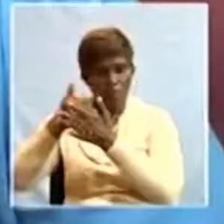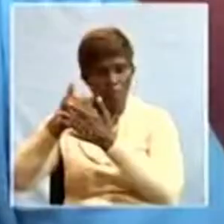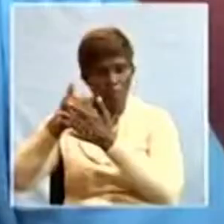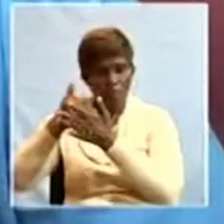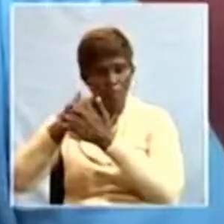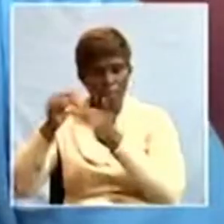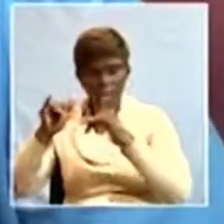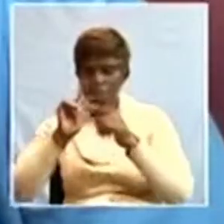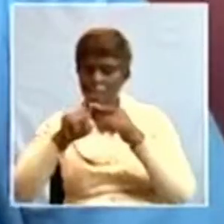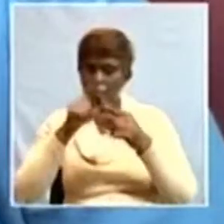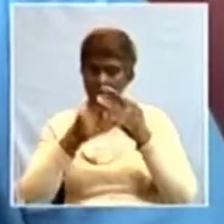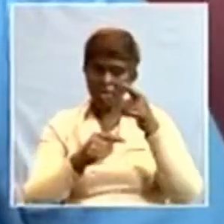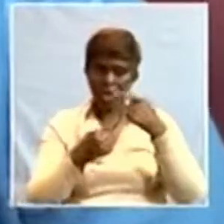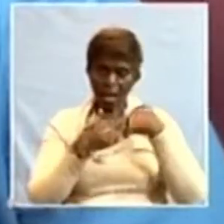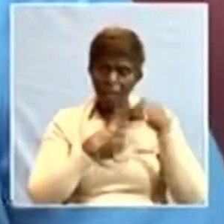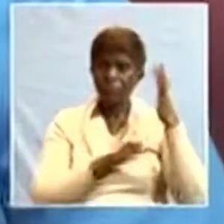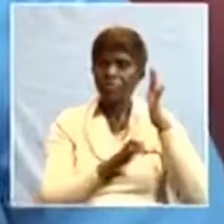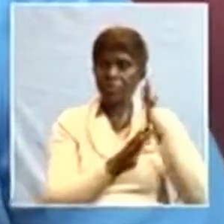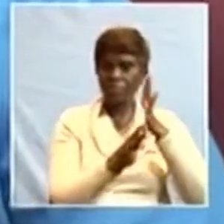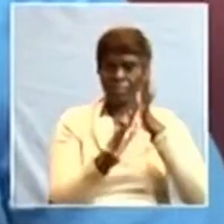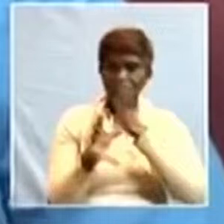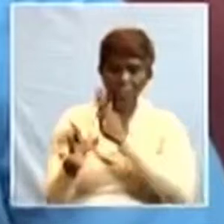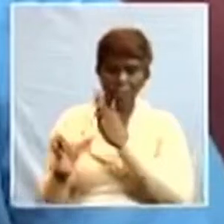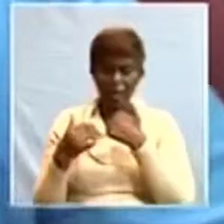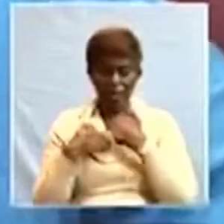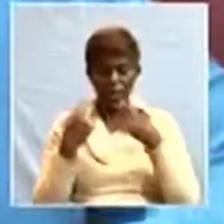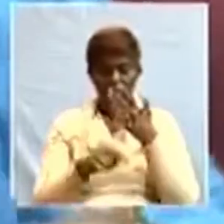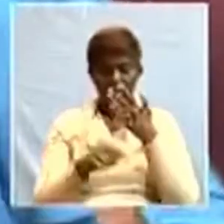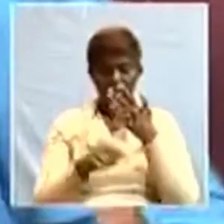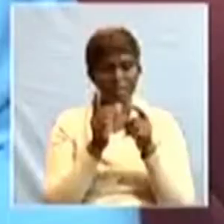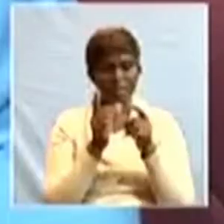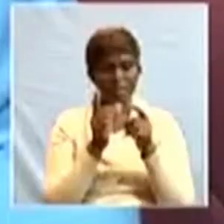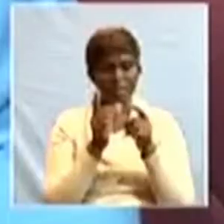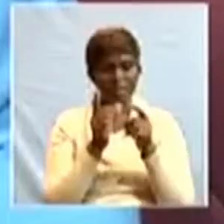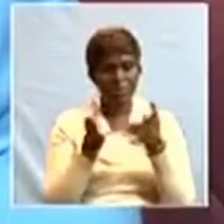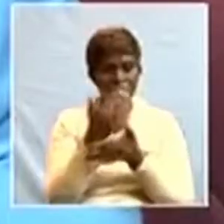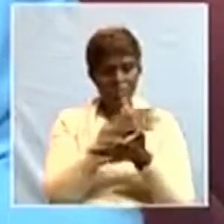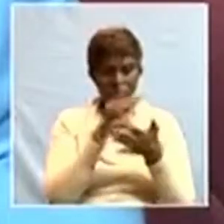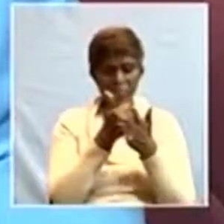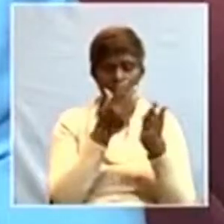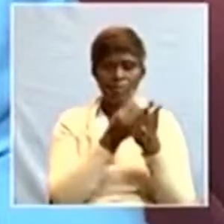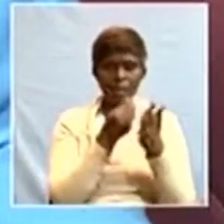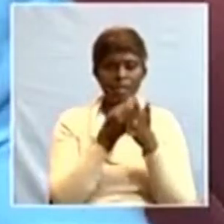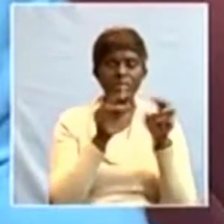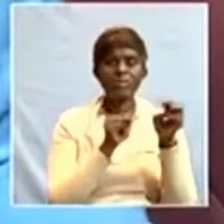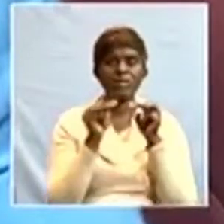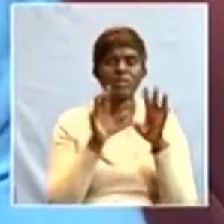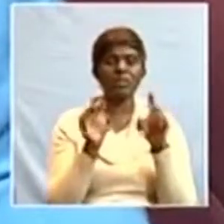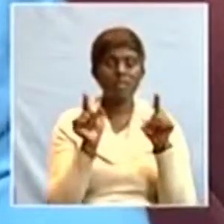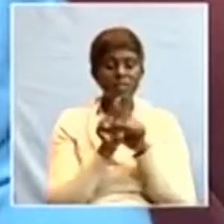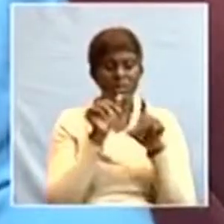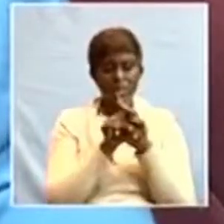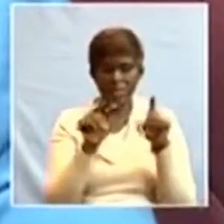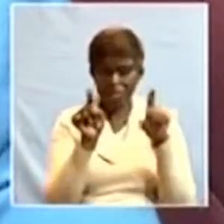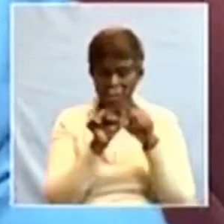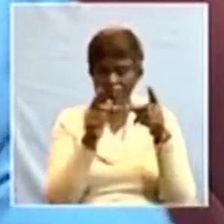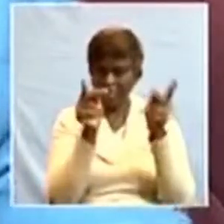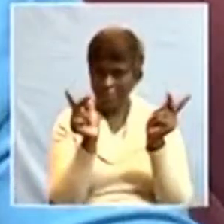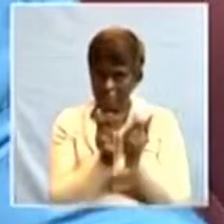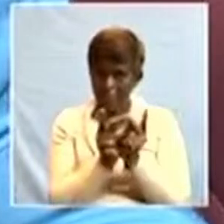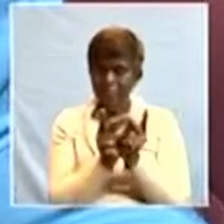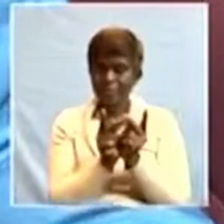Yes. So and these have deputies. So this is a lump sum collecting all the paypoint managers in the same